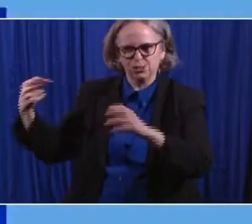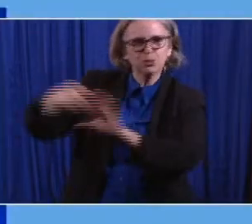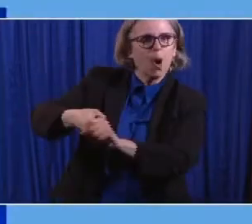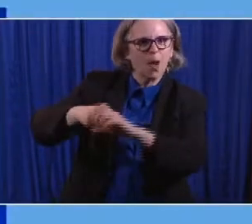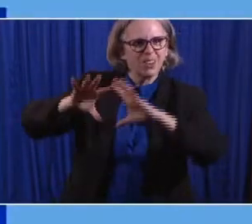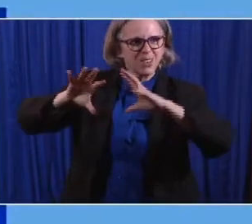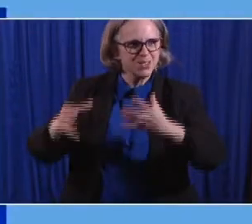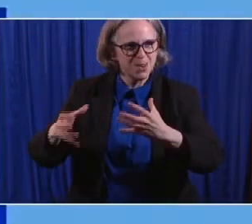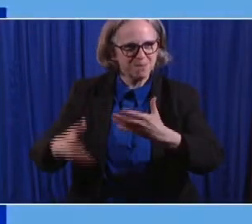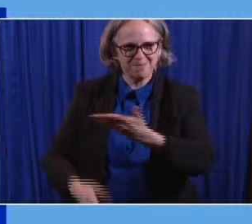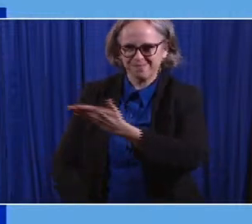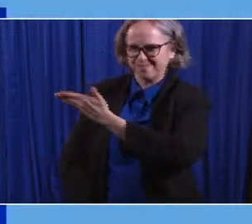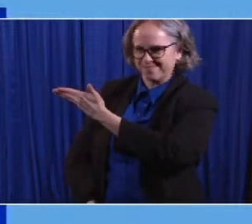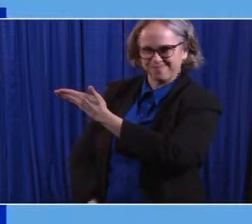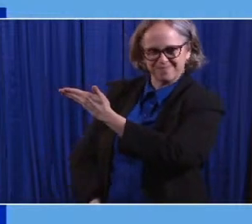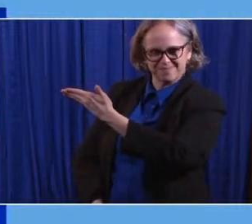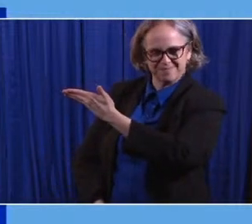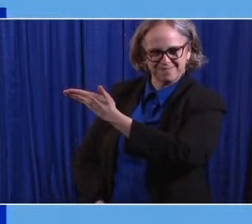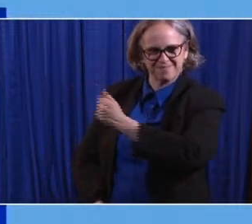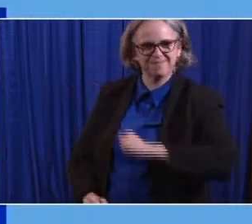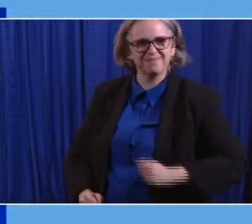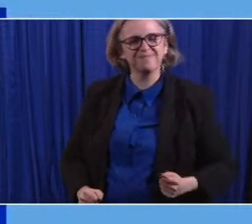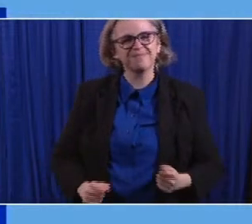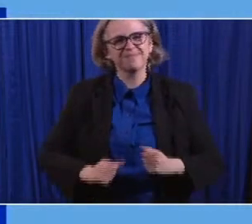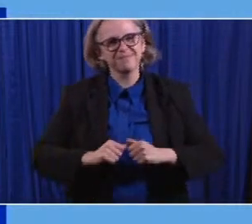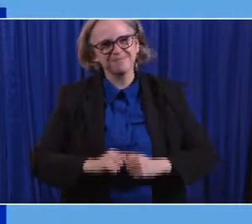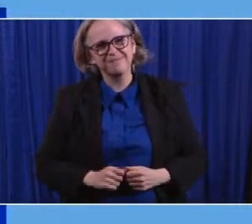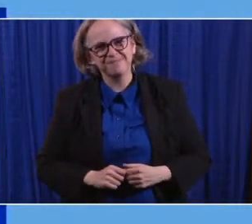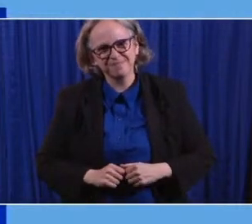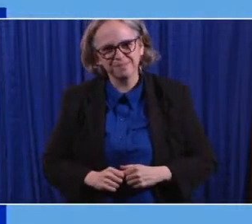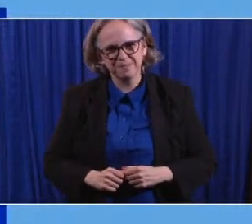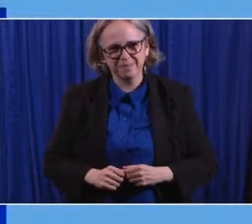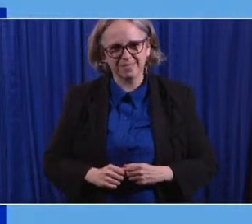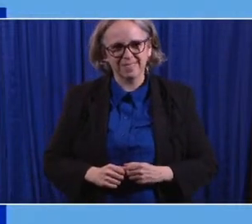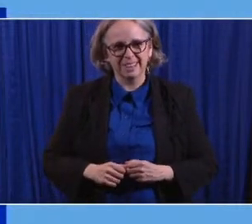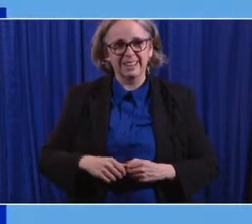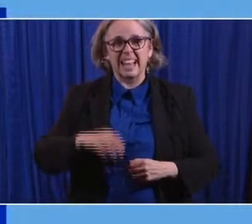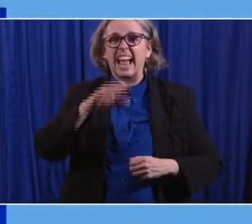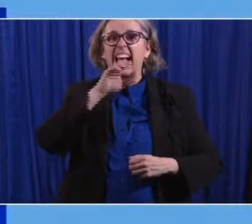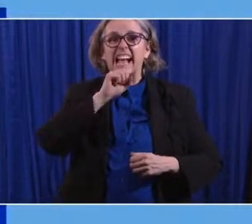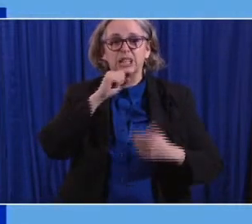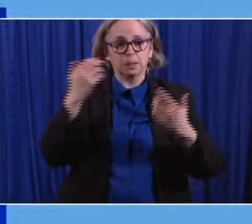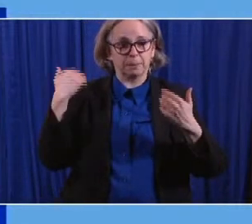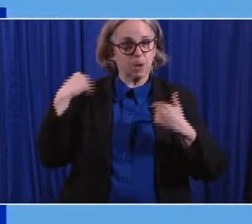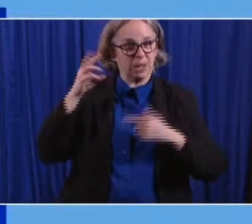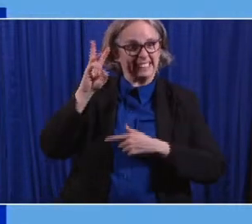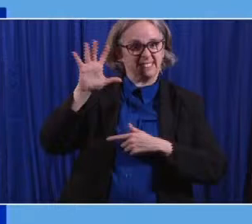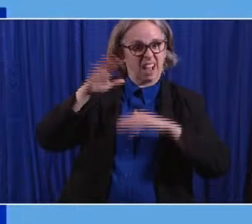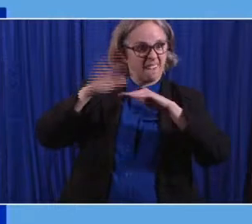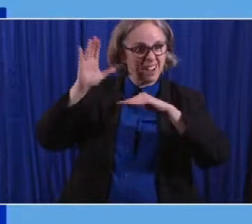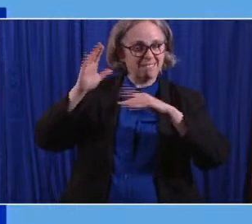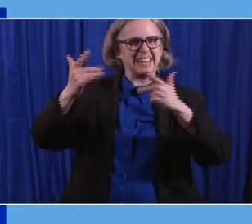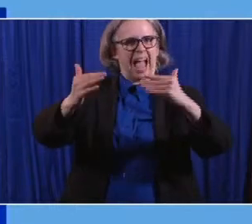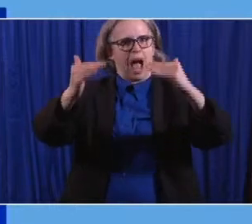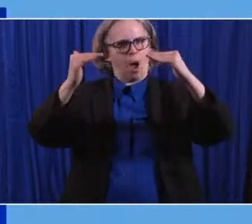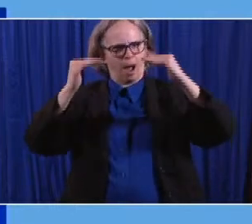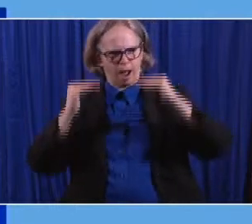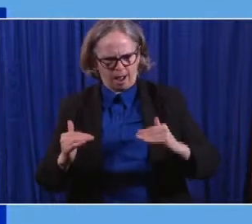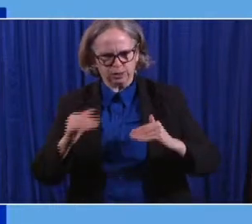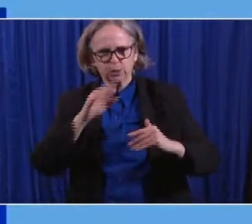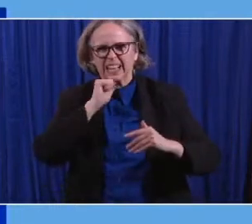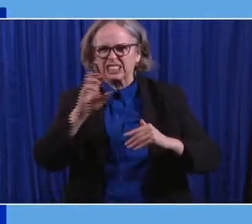over. So we're lowering the eligibility to 60. Anybody above 60